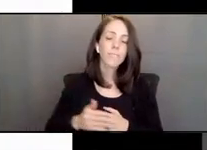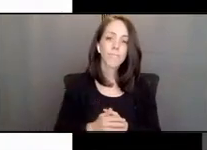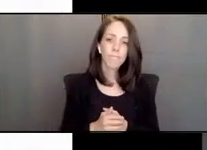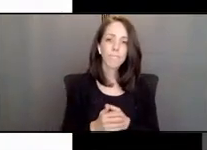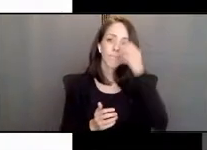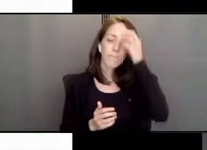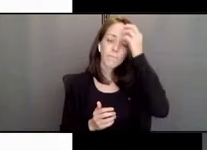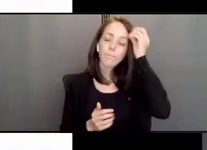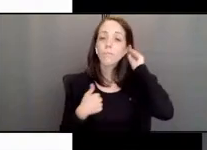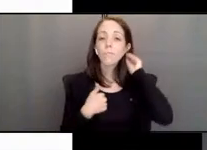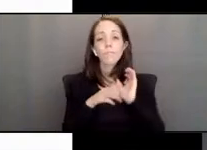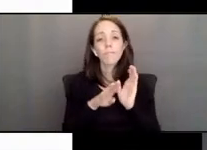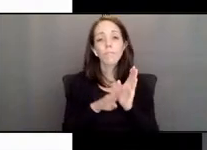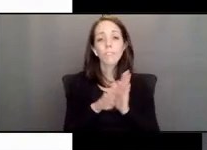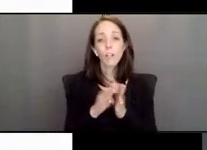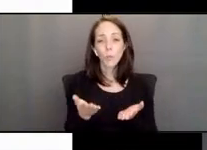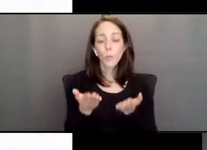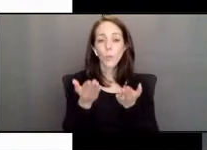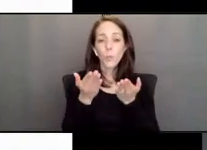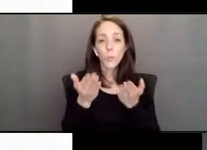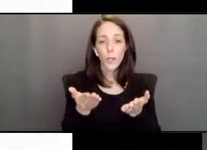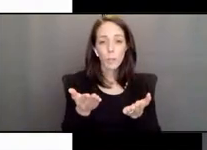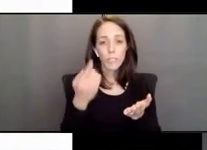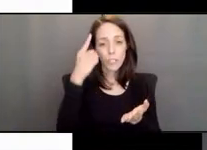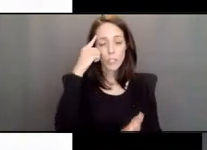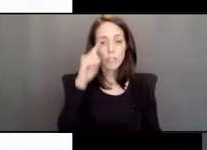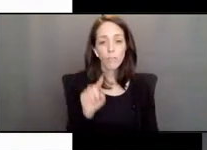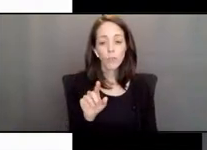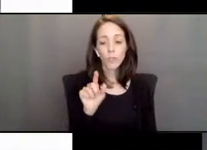a recommendation for FY22 funding.